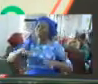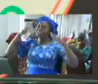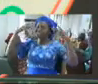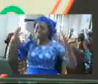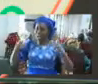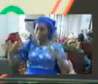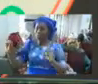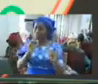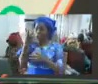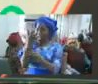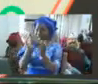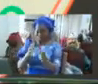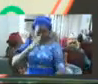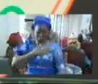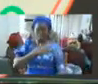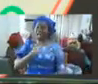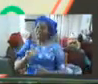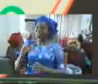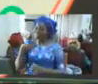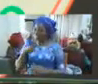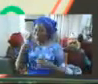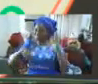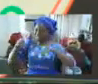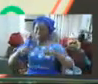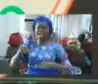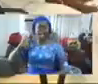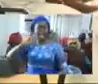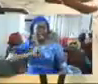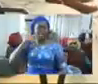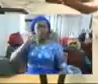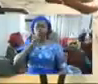chest one more time. Say, I will not be afraid.